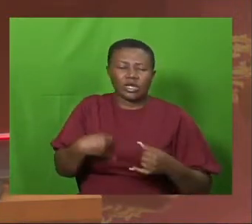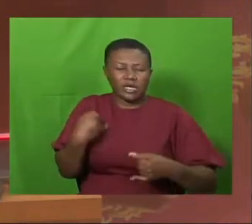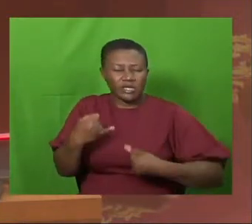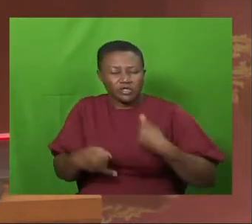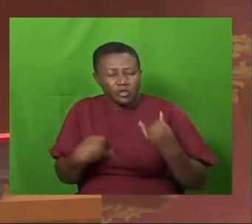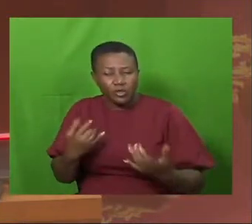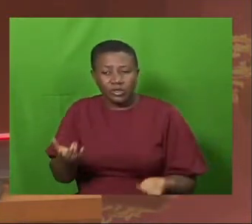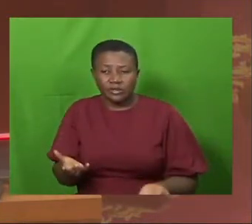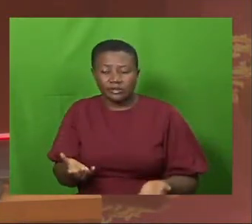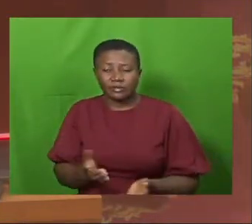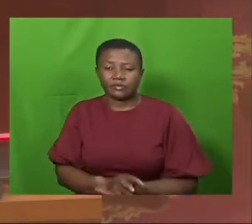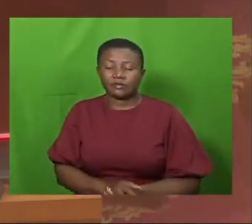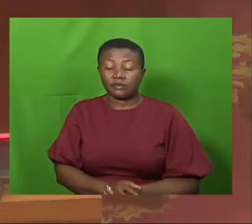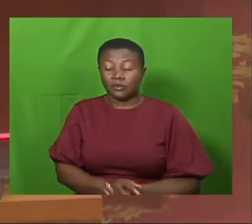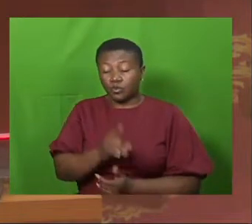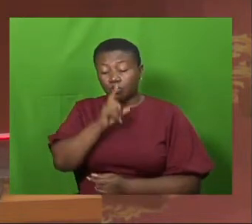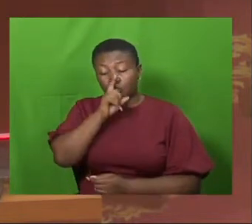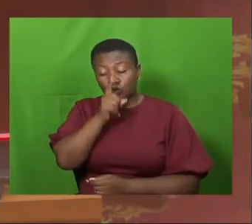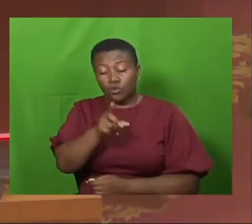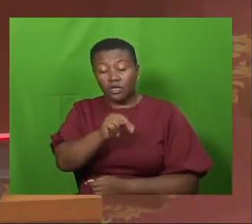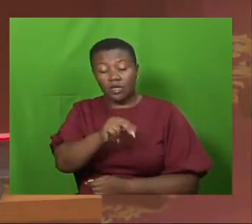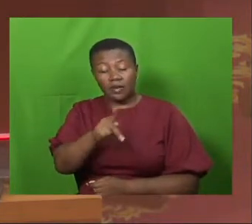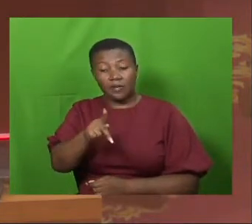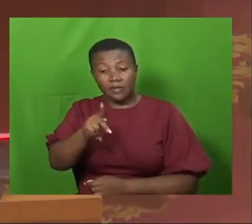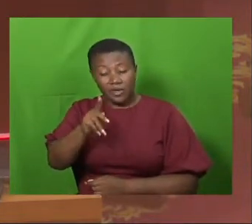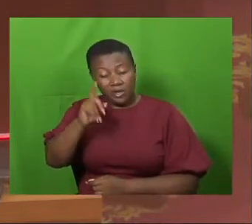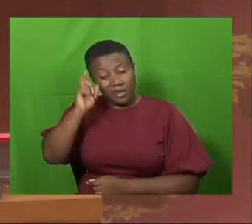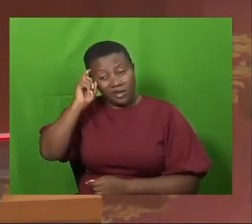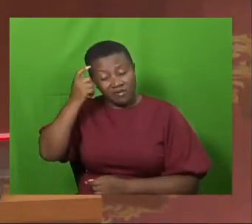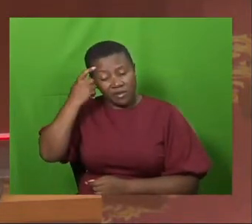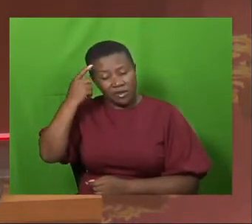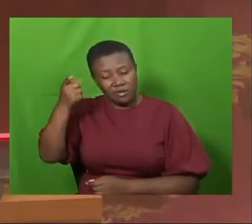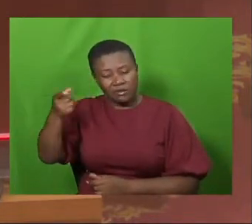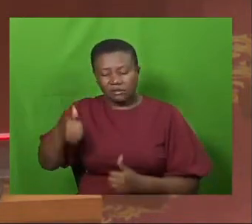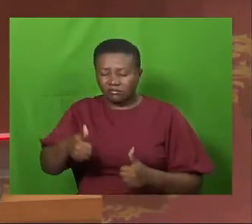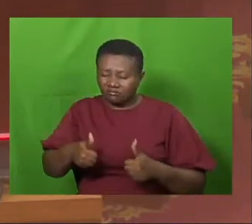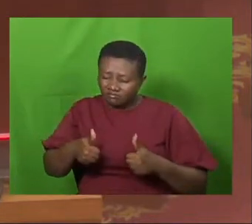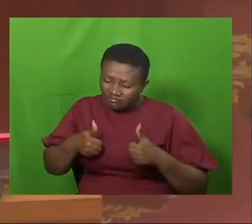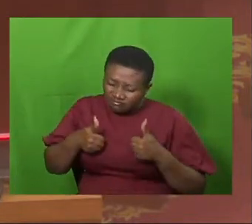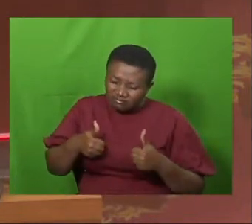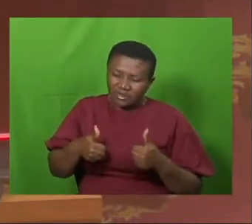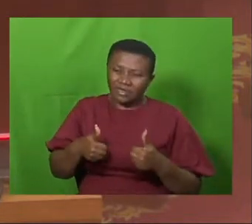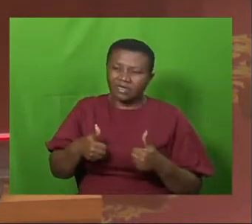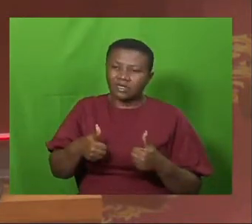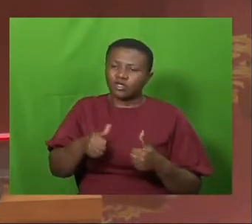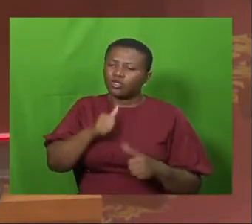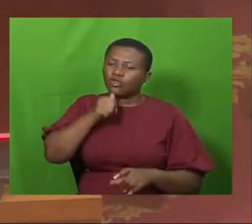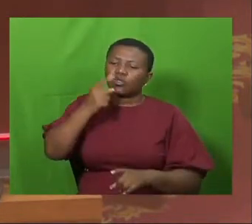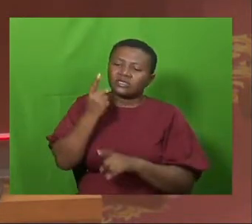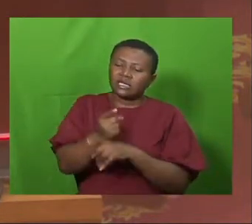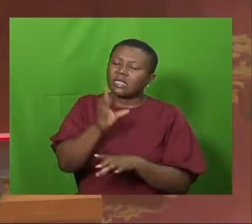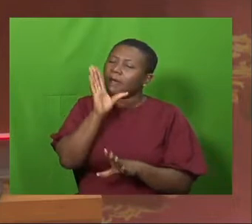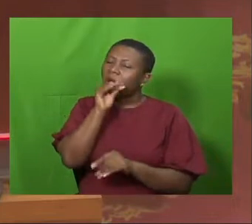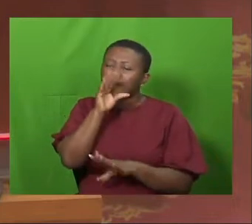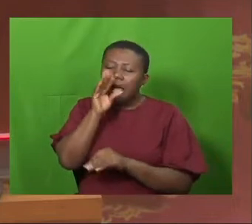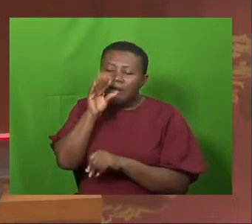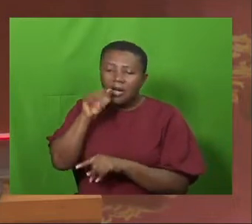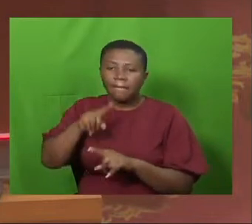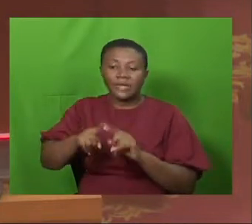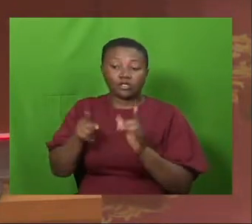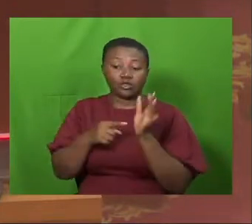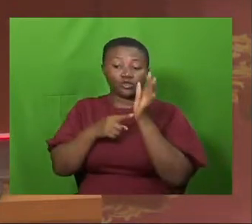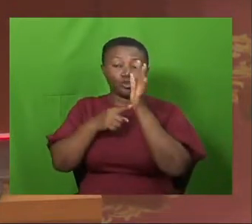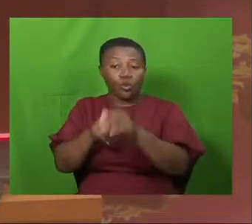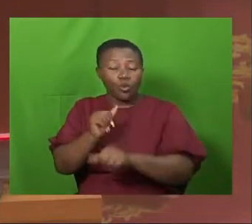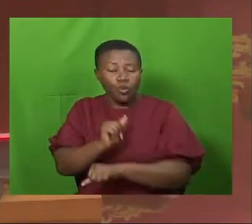an honest government which walks the talk, which says and implements, which does not